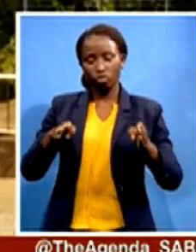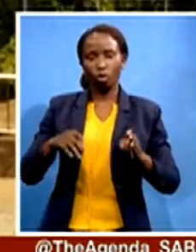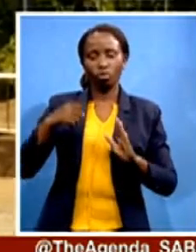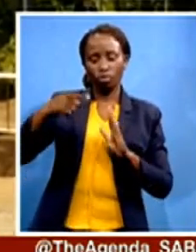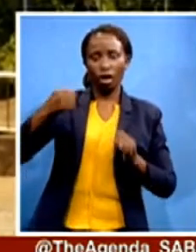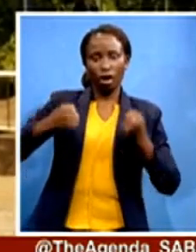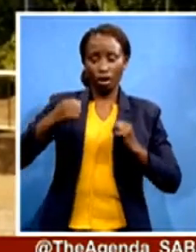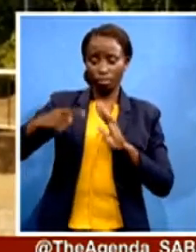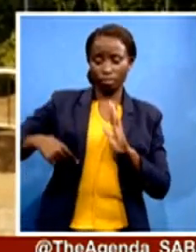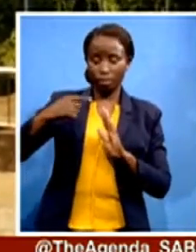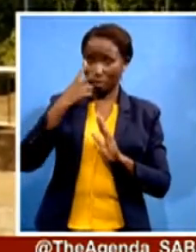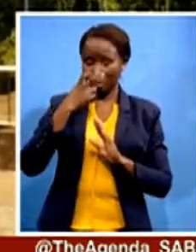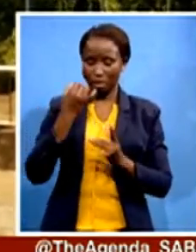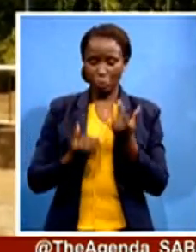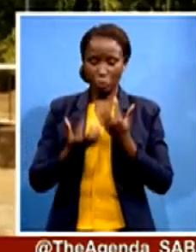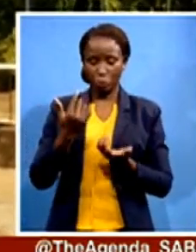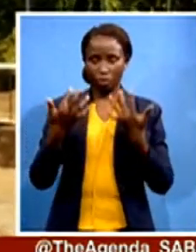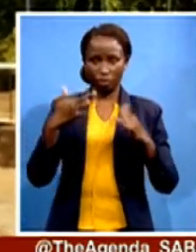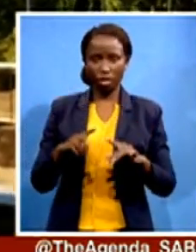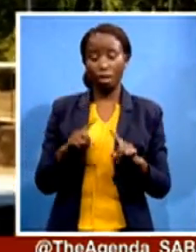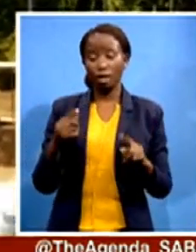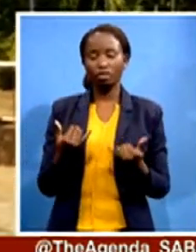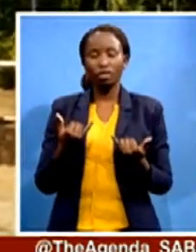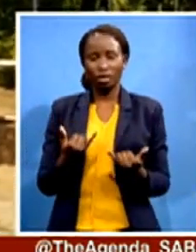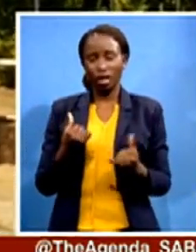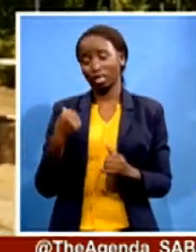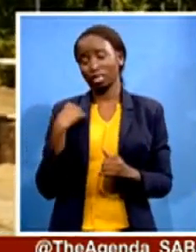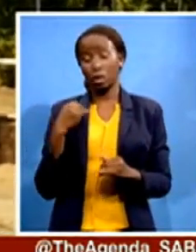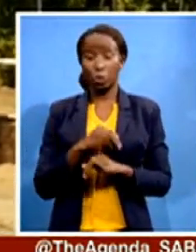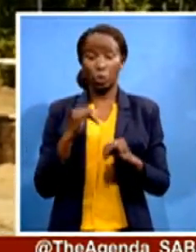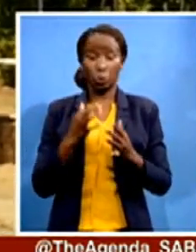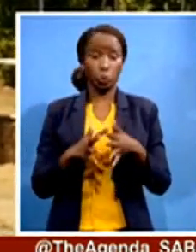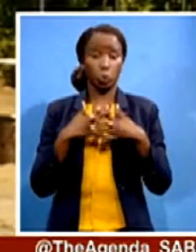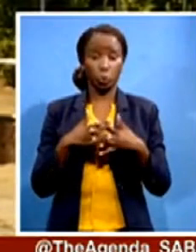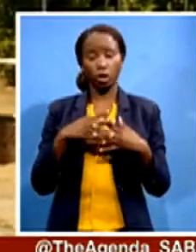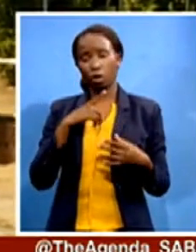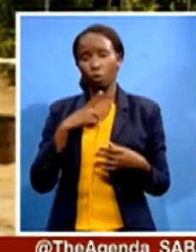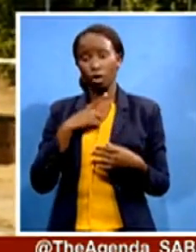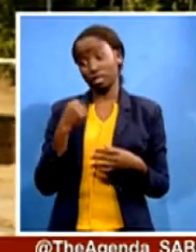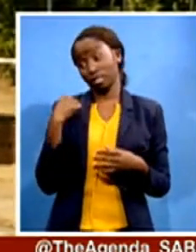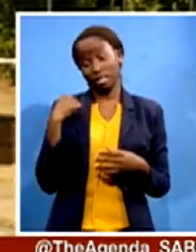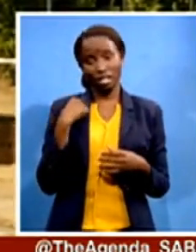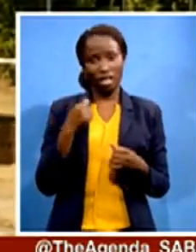mess yesterday, and motorists couldn't make their way into the small town of Alice. From us here, it's